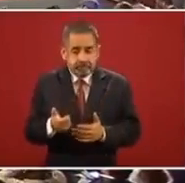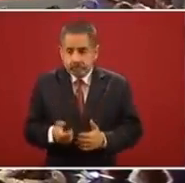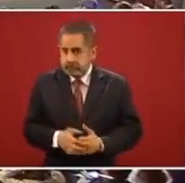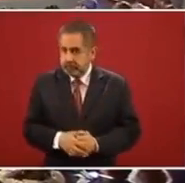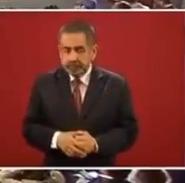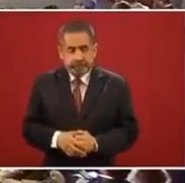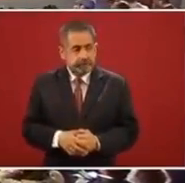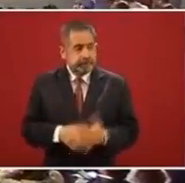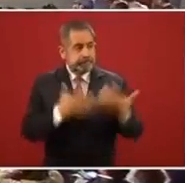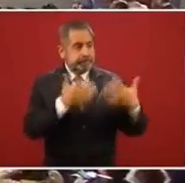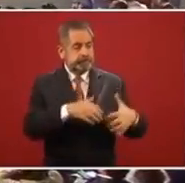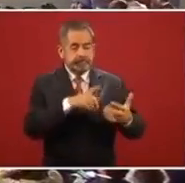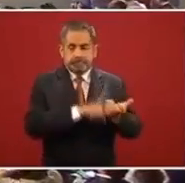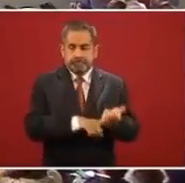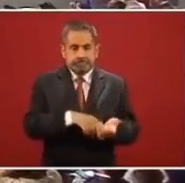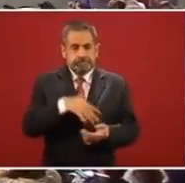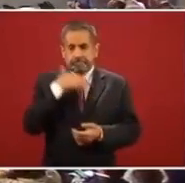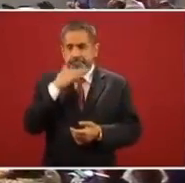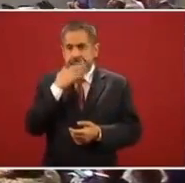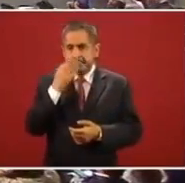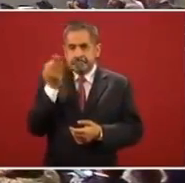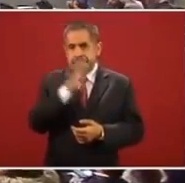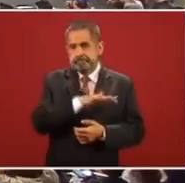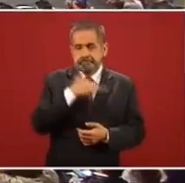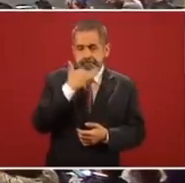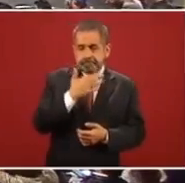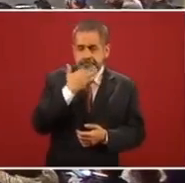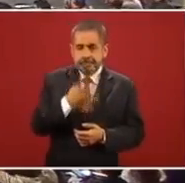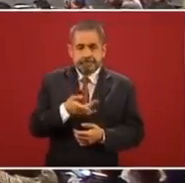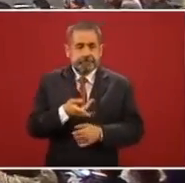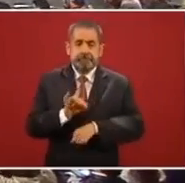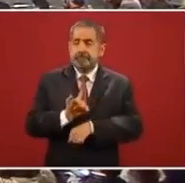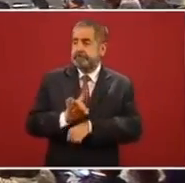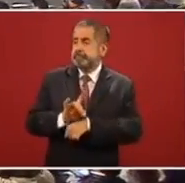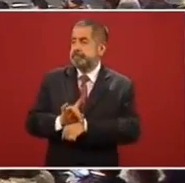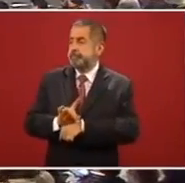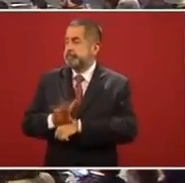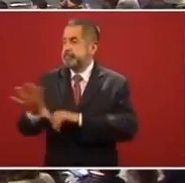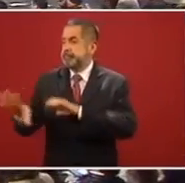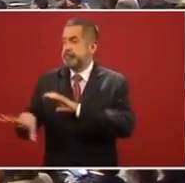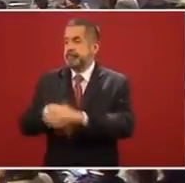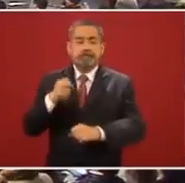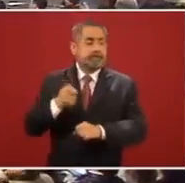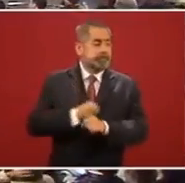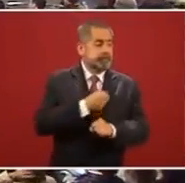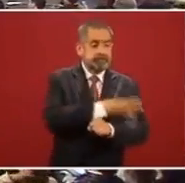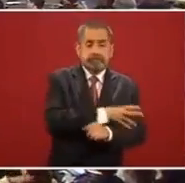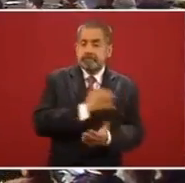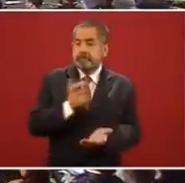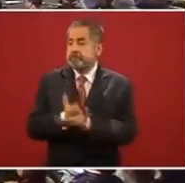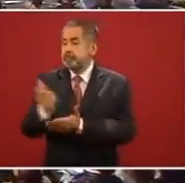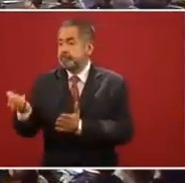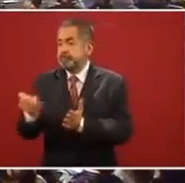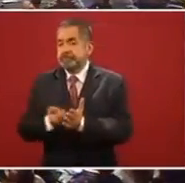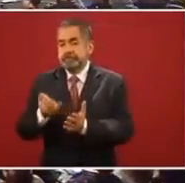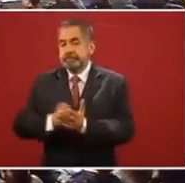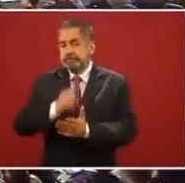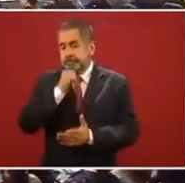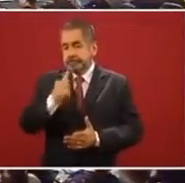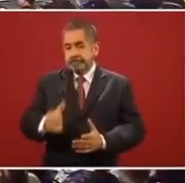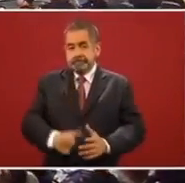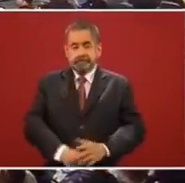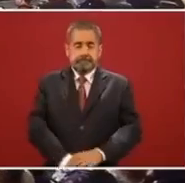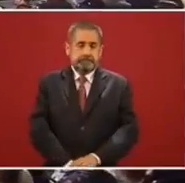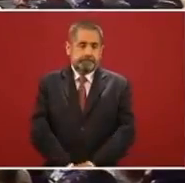Una operación An operation simulada that was para no simulated pagar impuestos. so that they would not have to pay